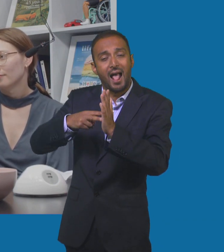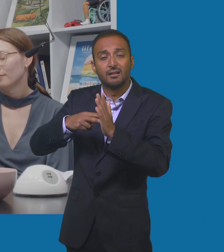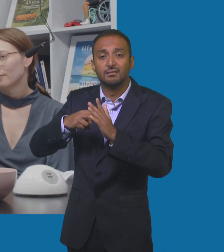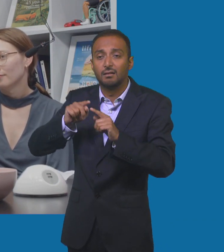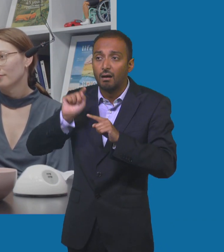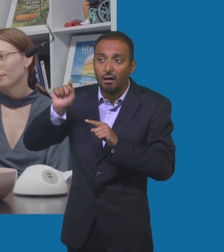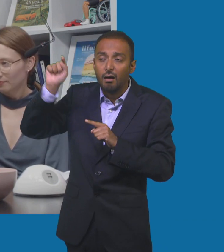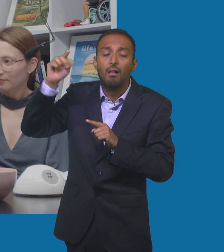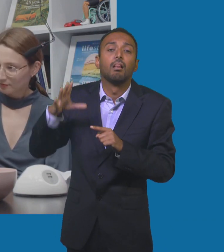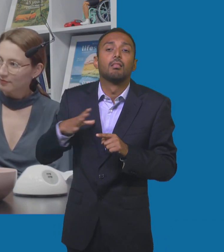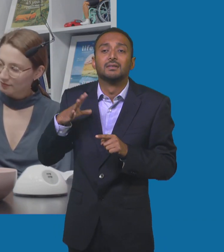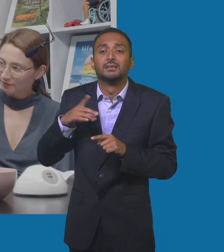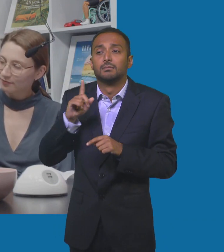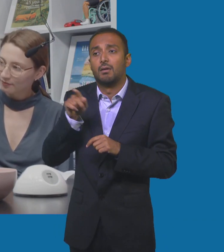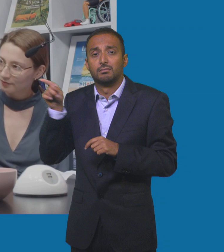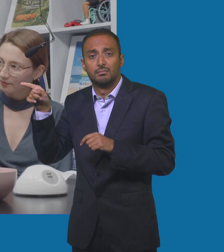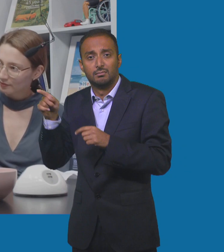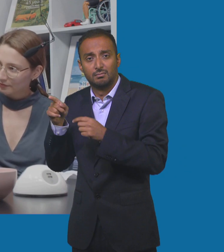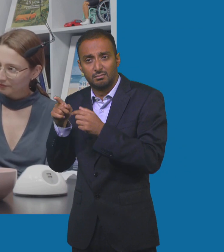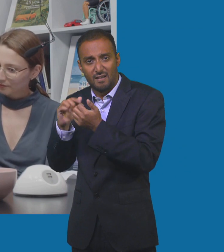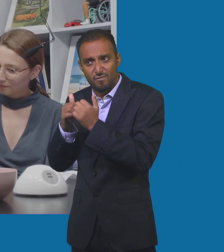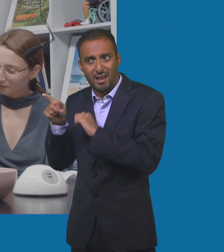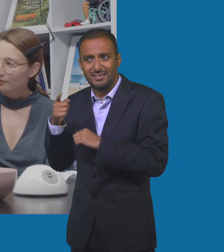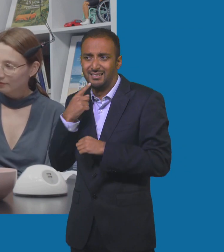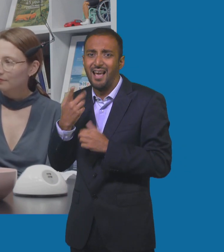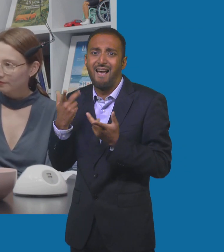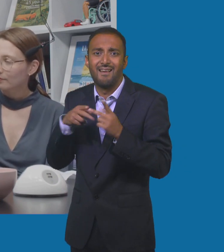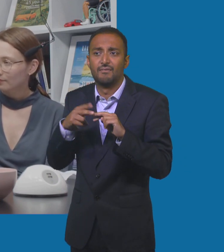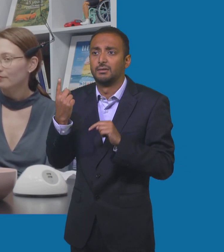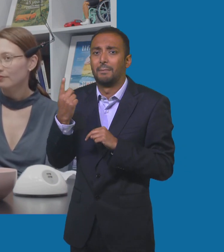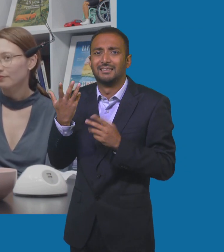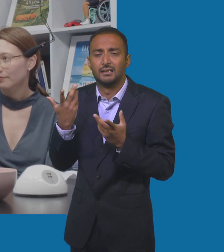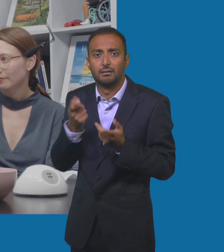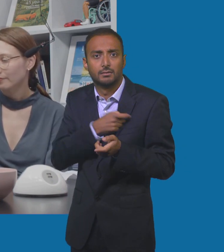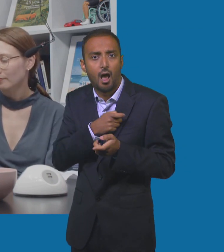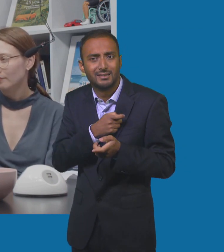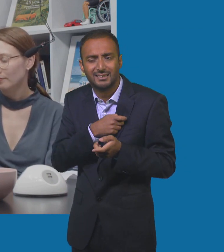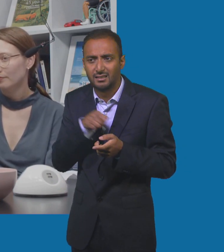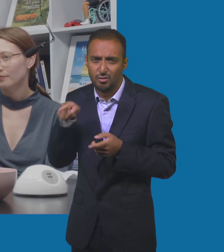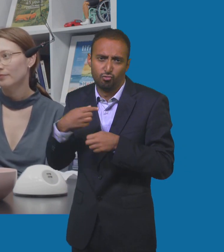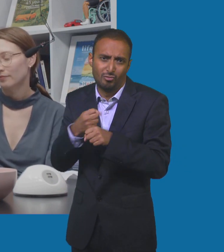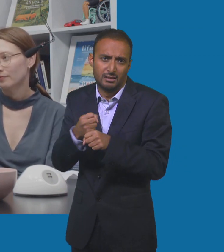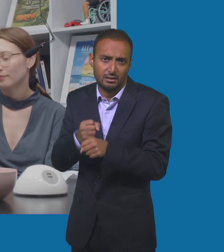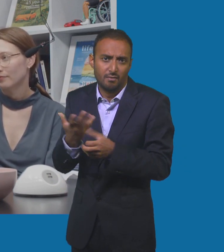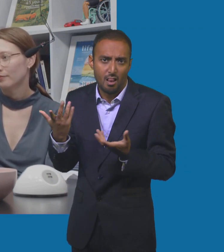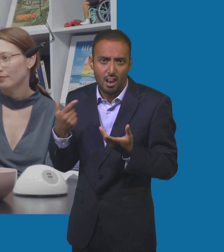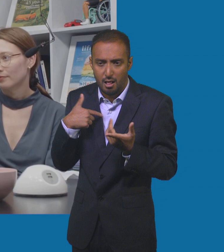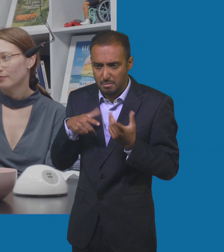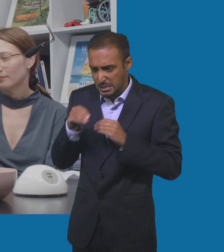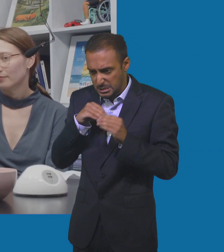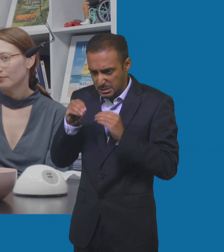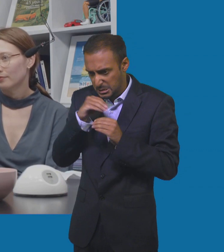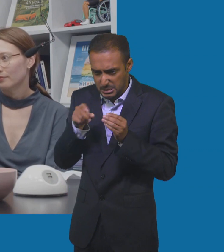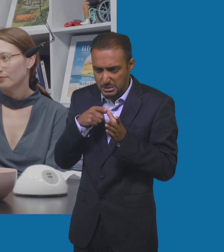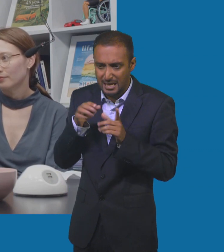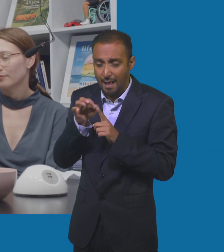if someone suffered from like quite extreme anxiety or something, this is quite a stressful situation and not just anxiety, but other people who have got to suddenly